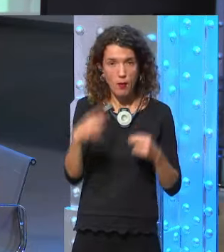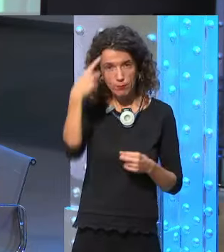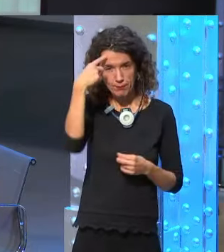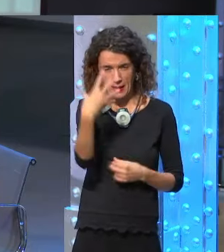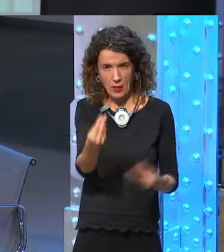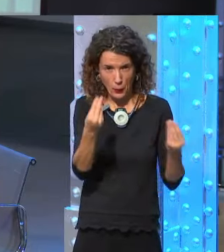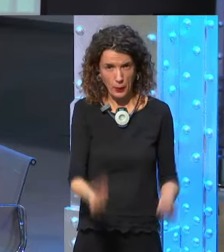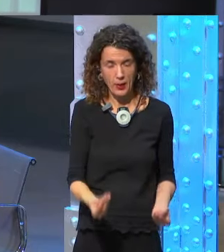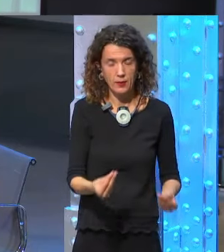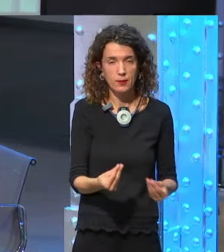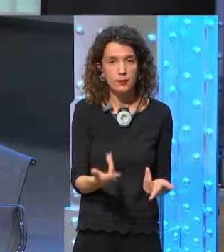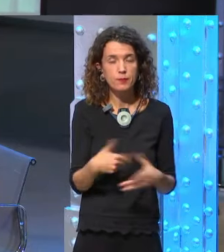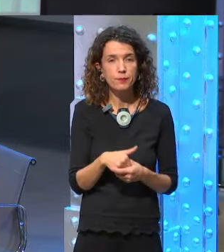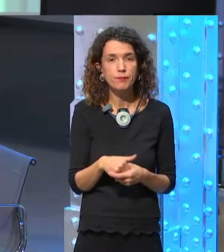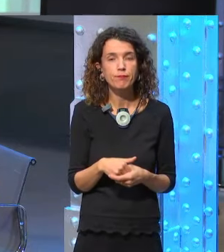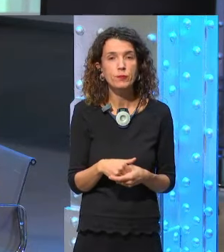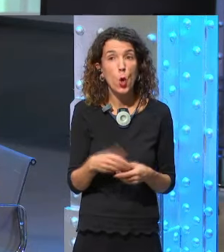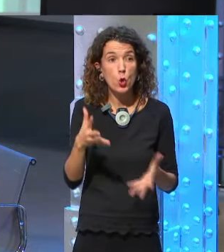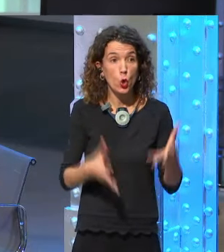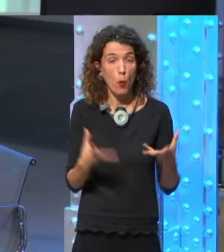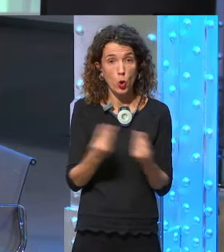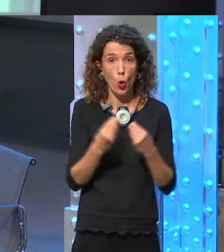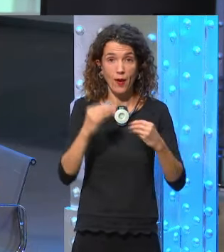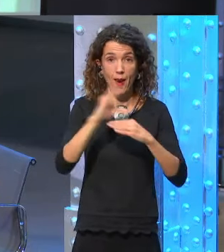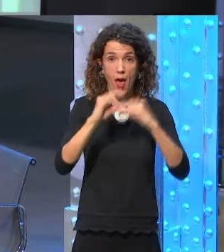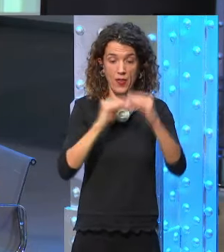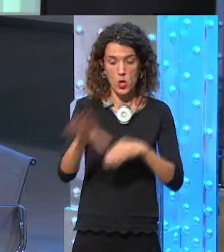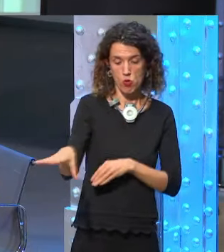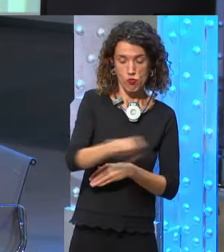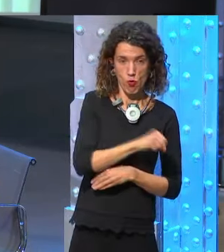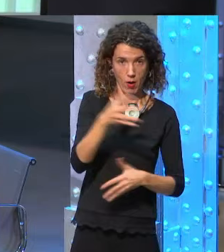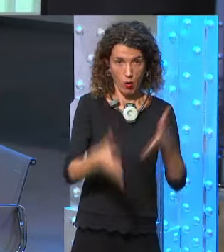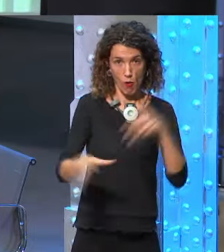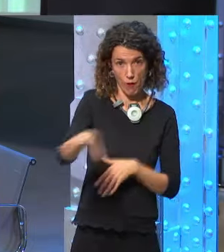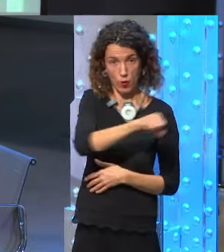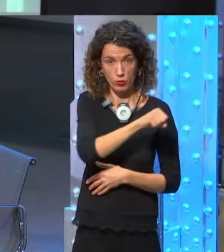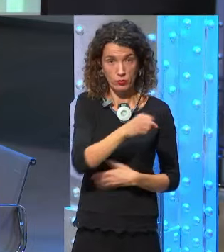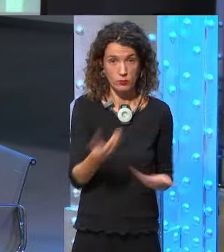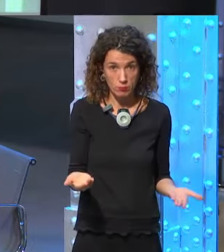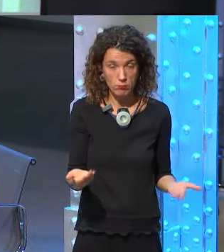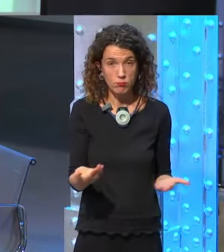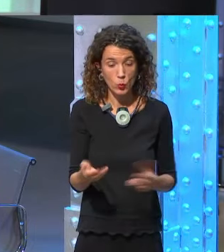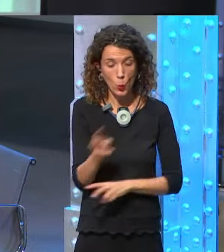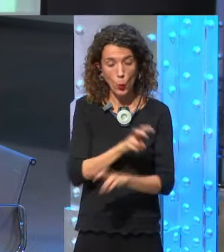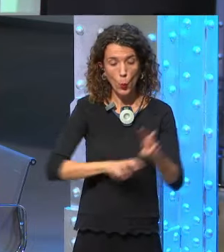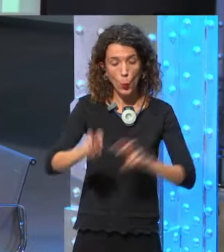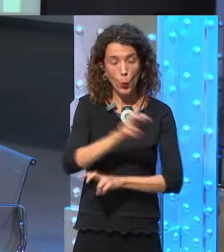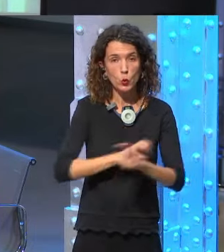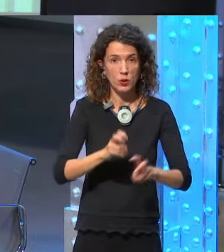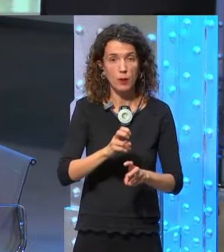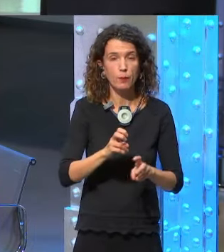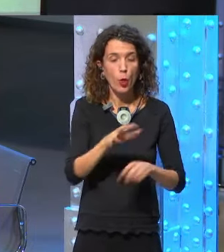So the robot picks up a brick and he glues exactly the locations where the brick is going to touch the